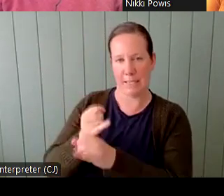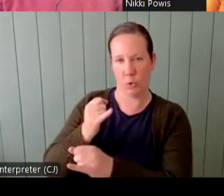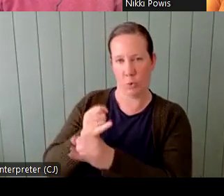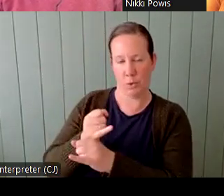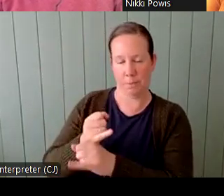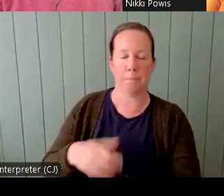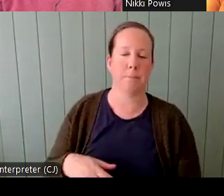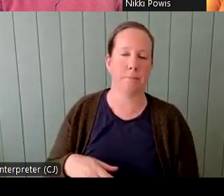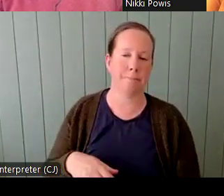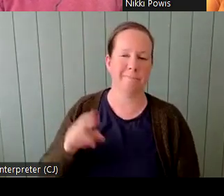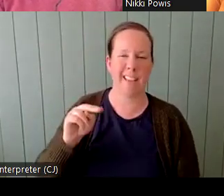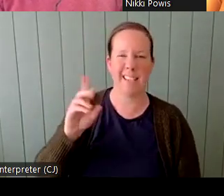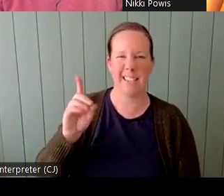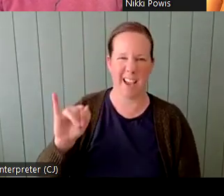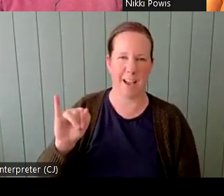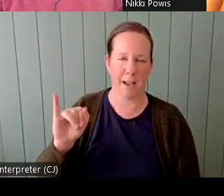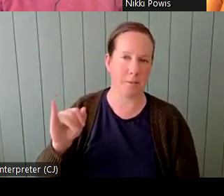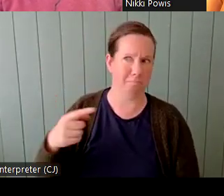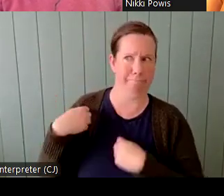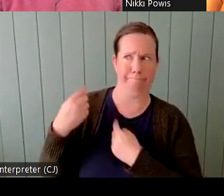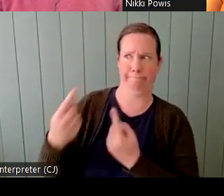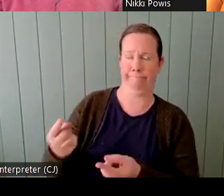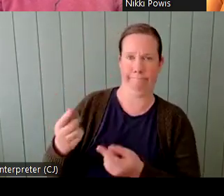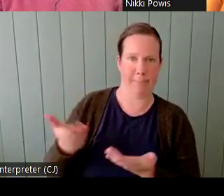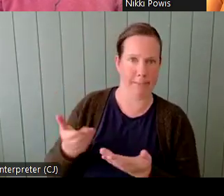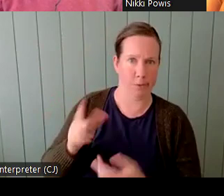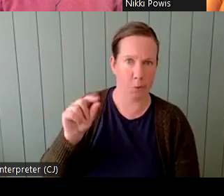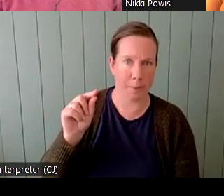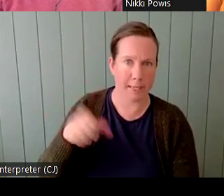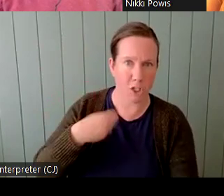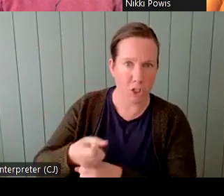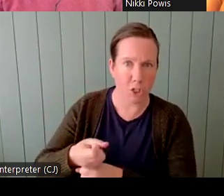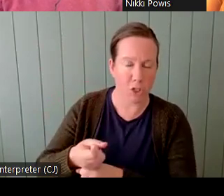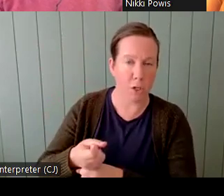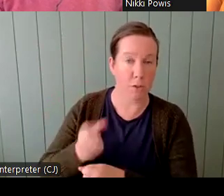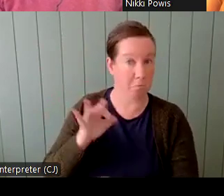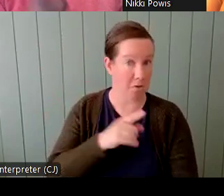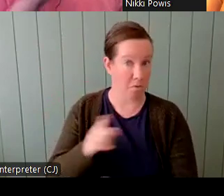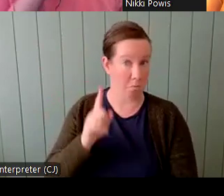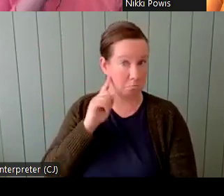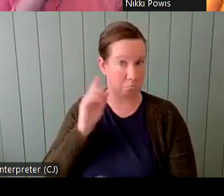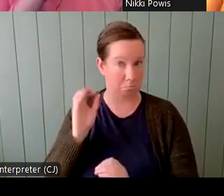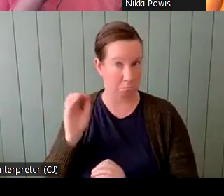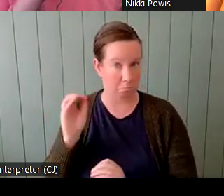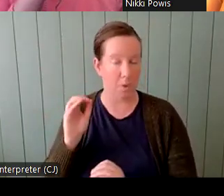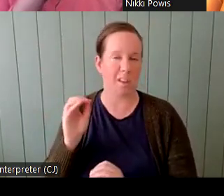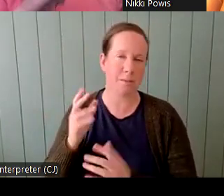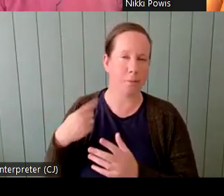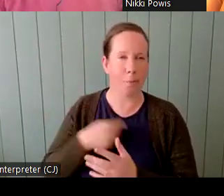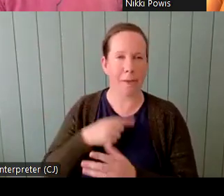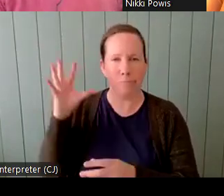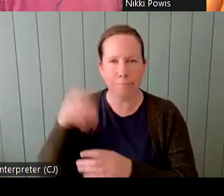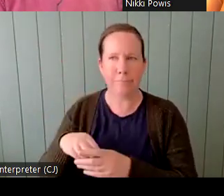NDI has been around for about 20 years, and if you're not familiar with it, they do a lot of advocacy, a